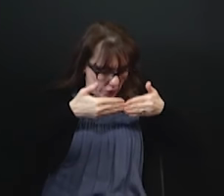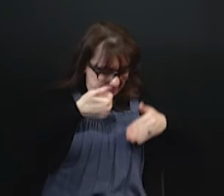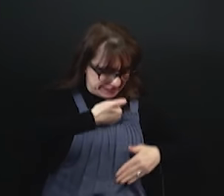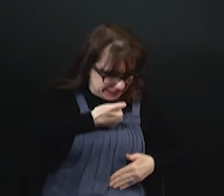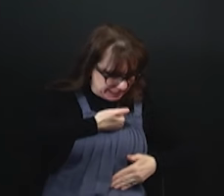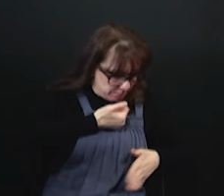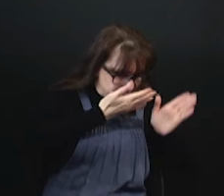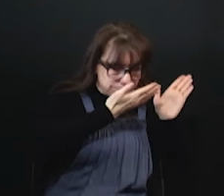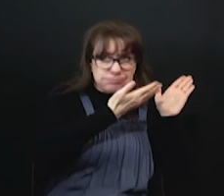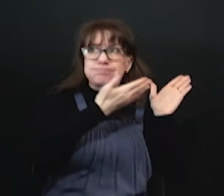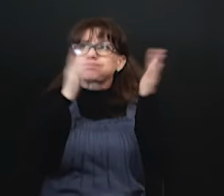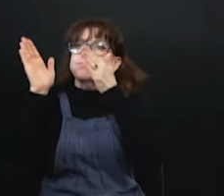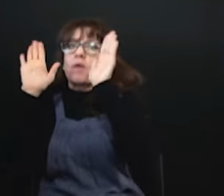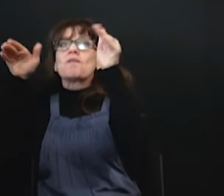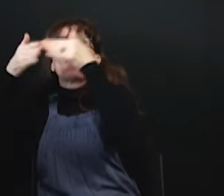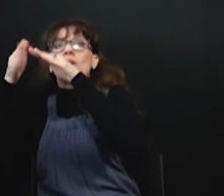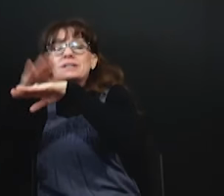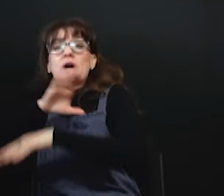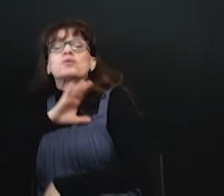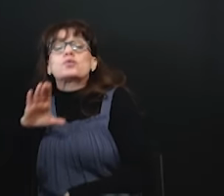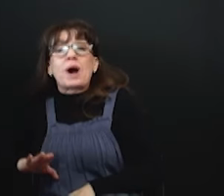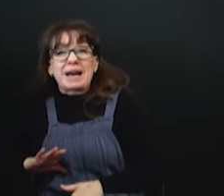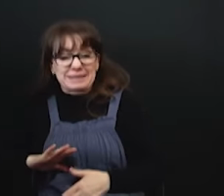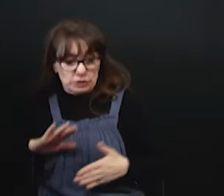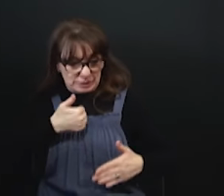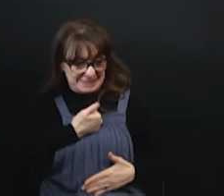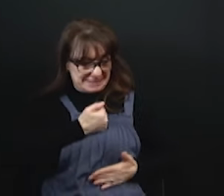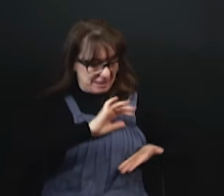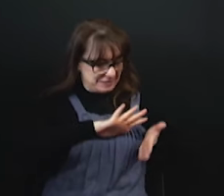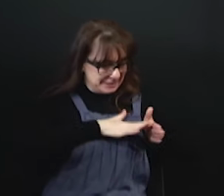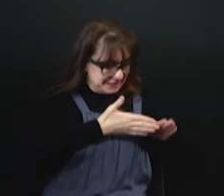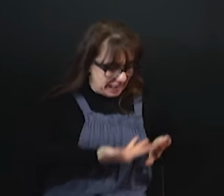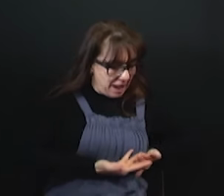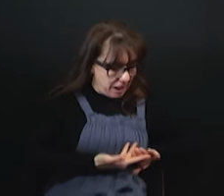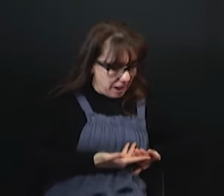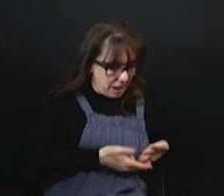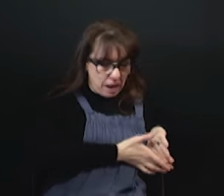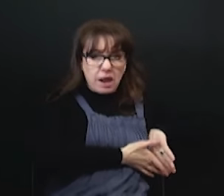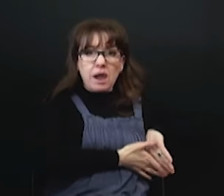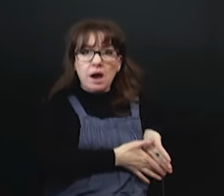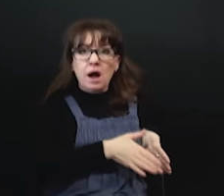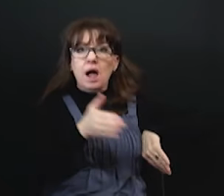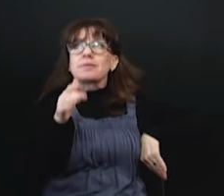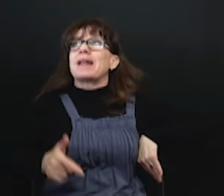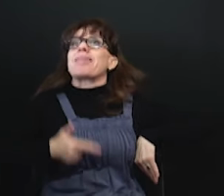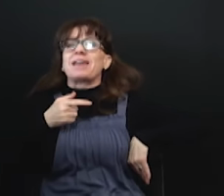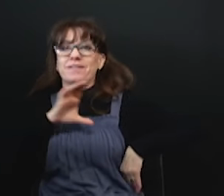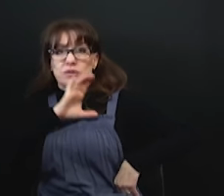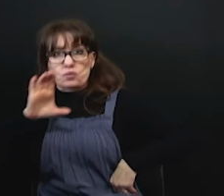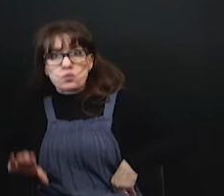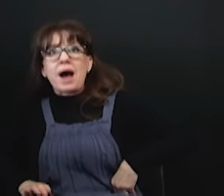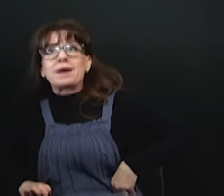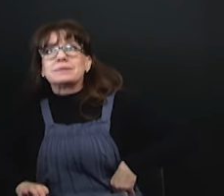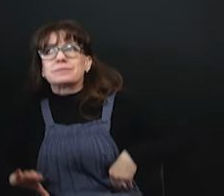Christ. Die to self-centeredness and live in